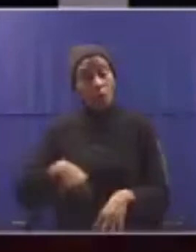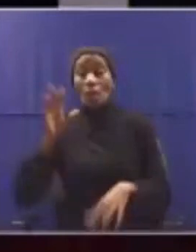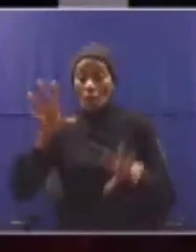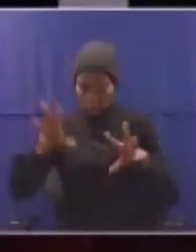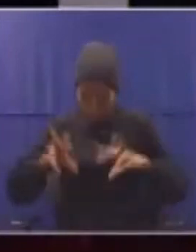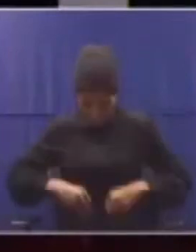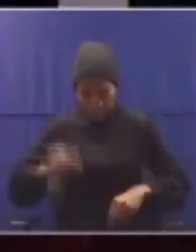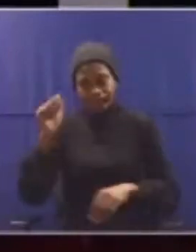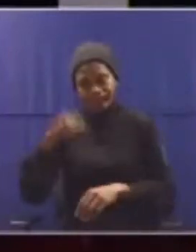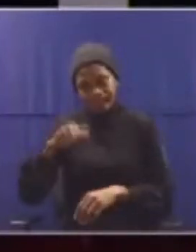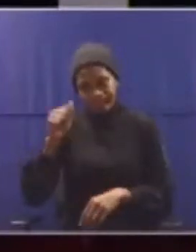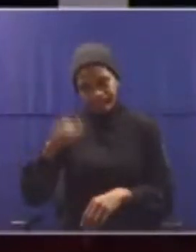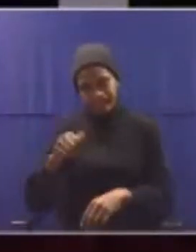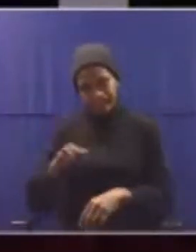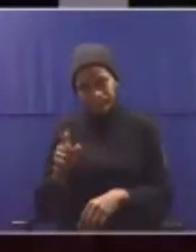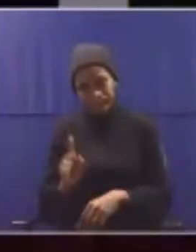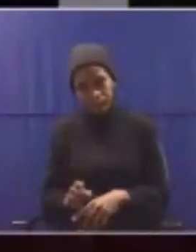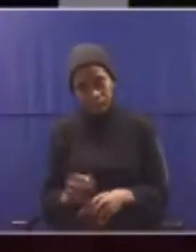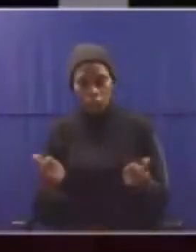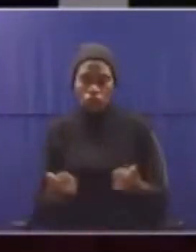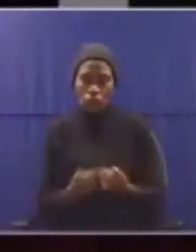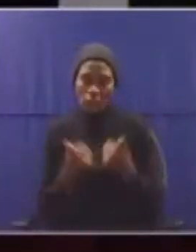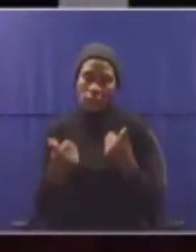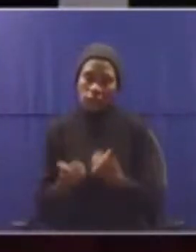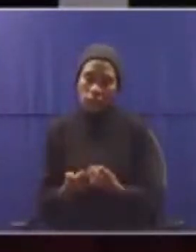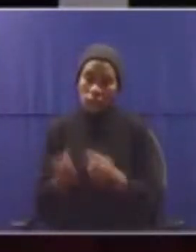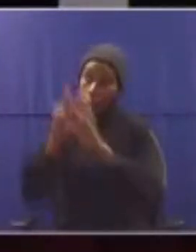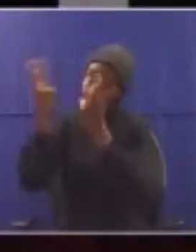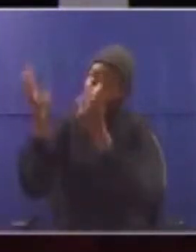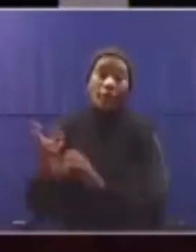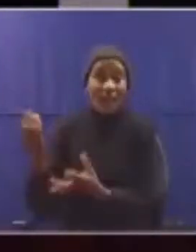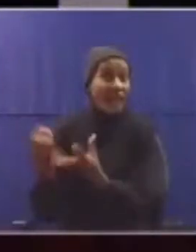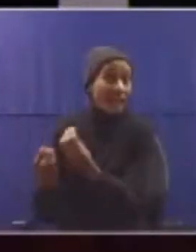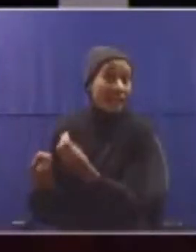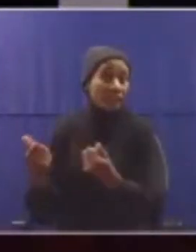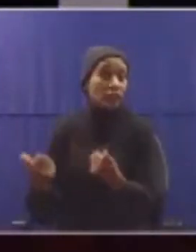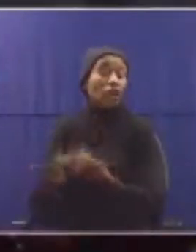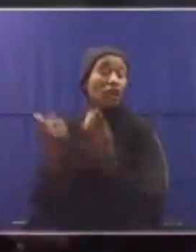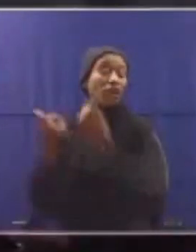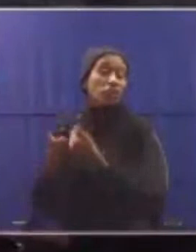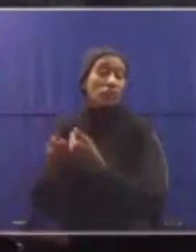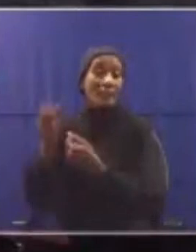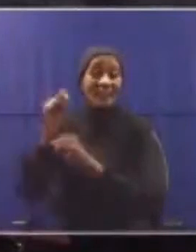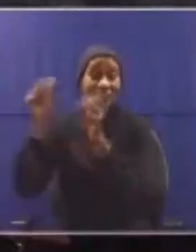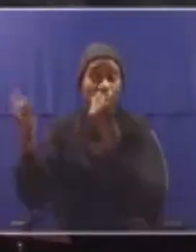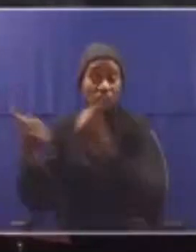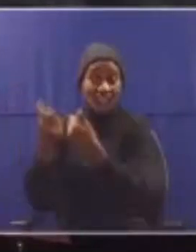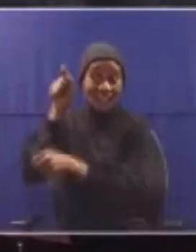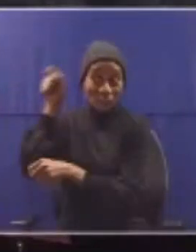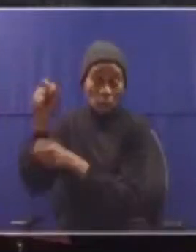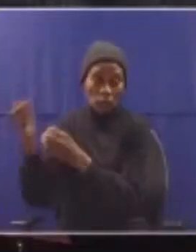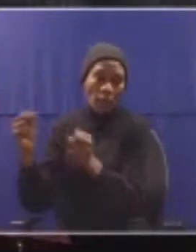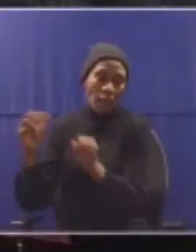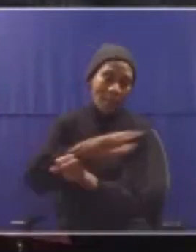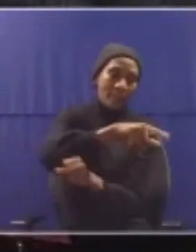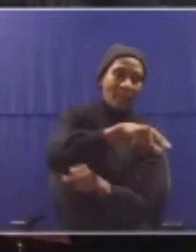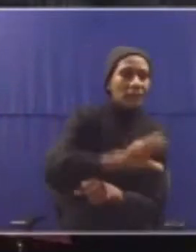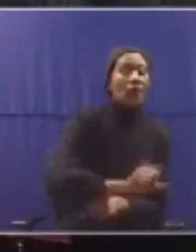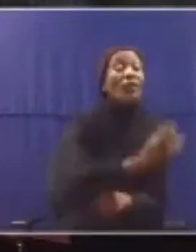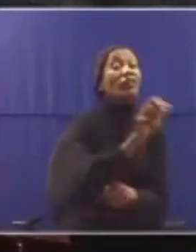acknowledged that there are challenges globally that impact on us, and some of them